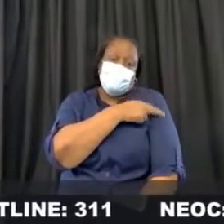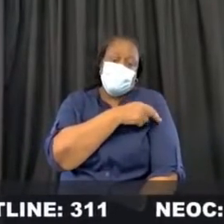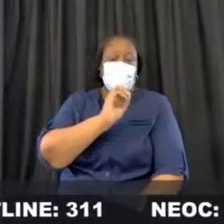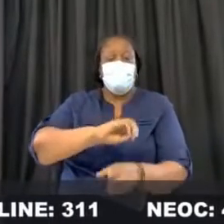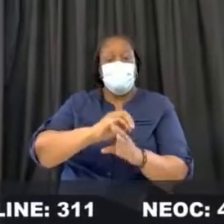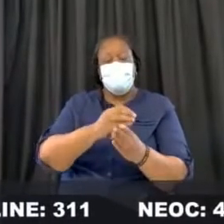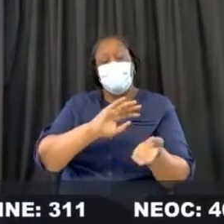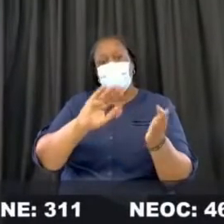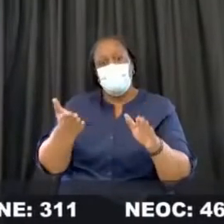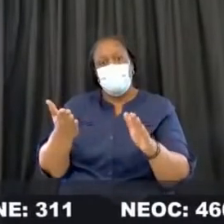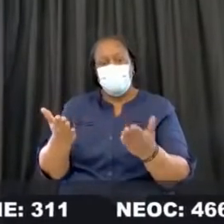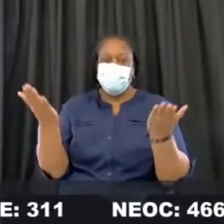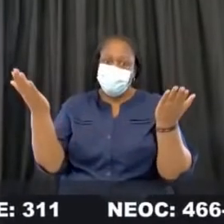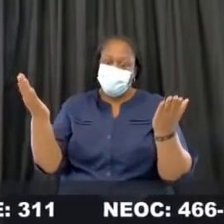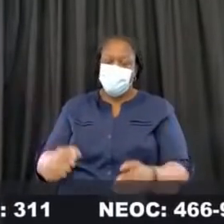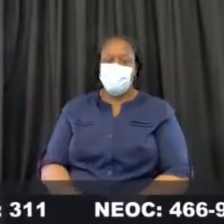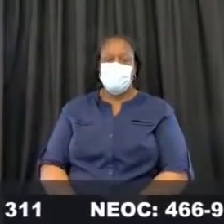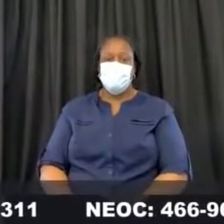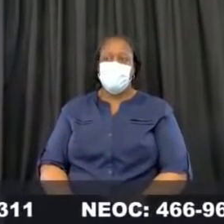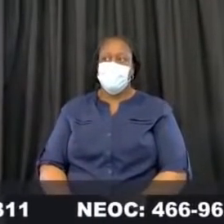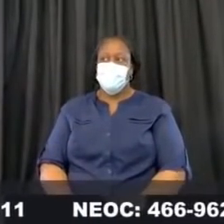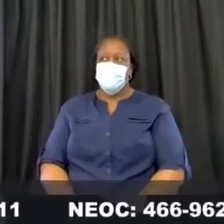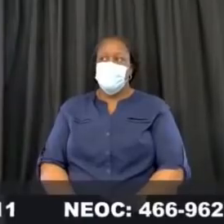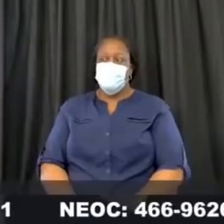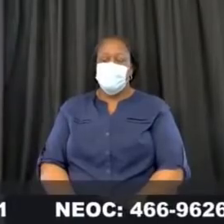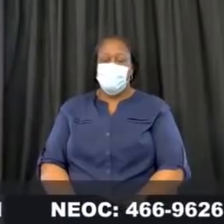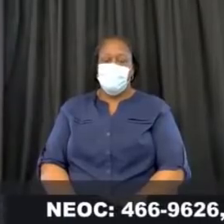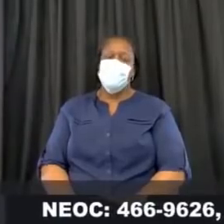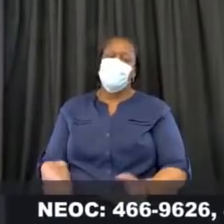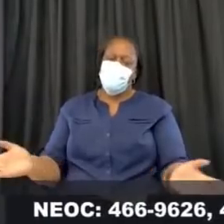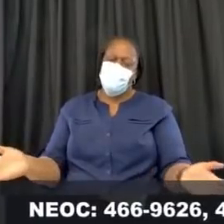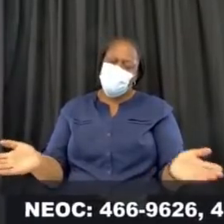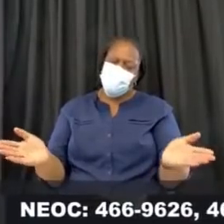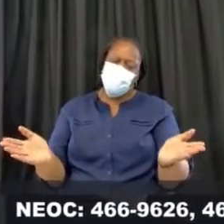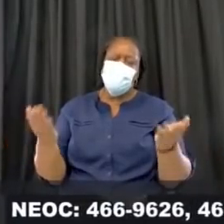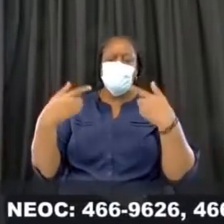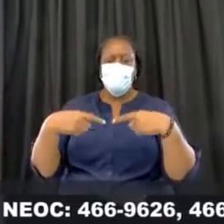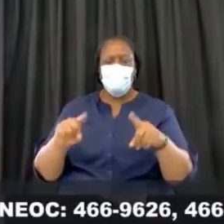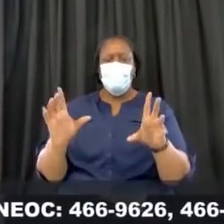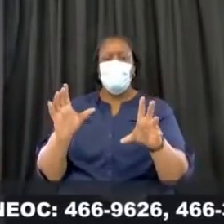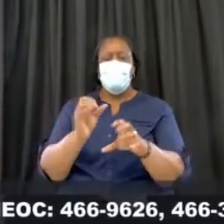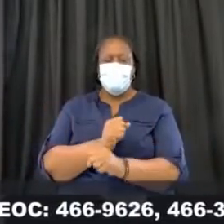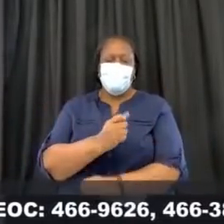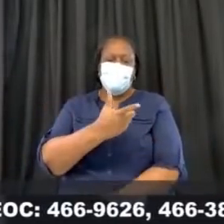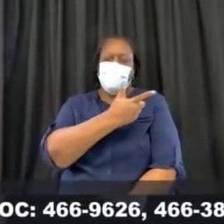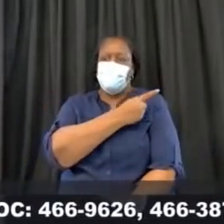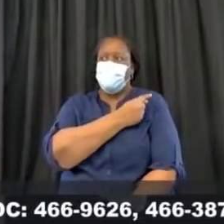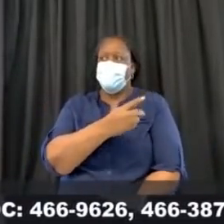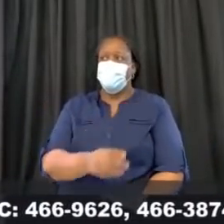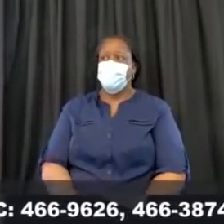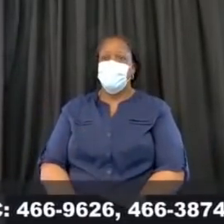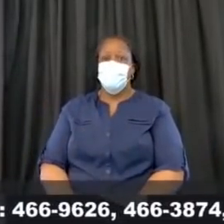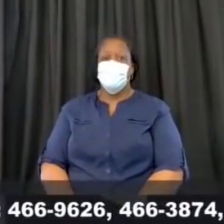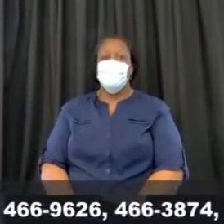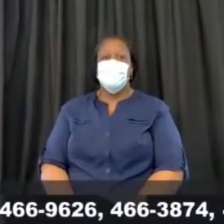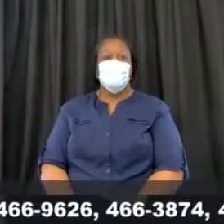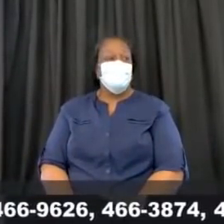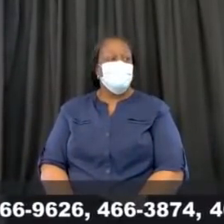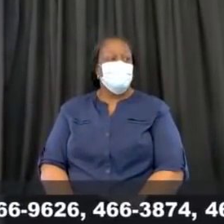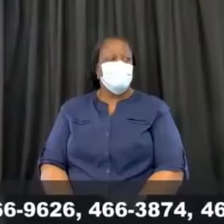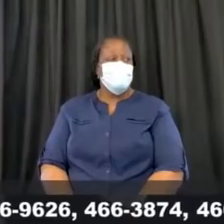going into the hospital or even give you the best shot at life. you're going to handle the second.